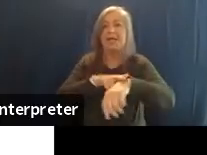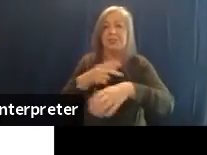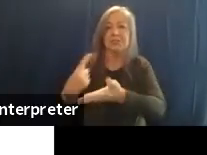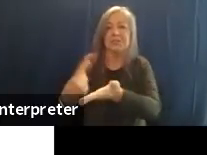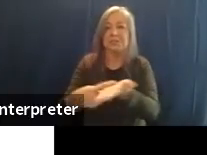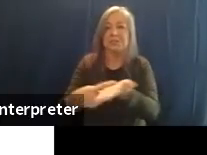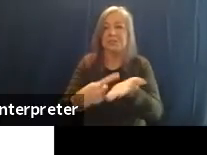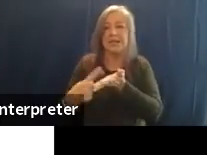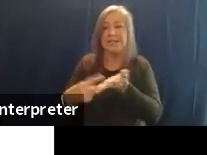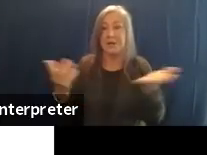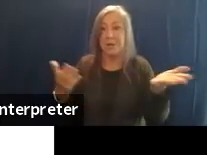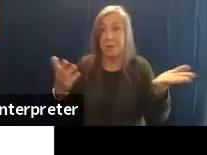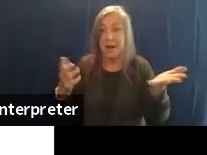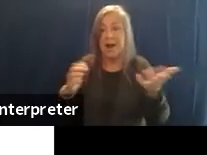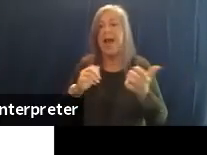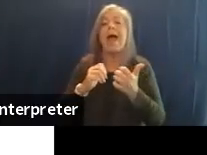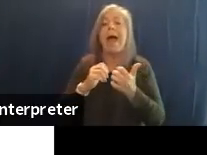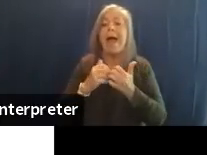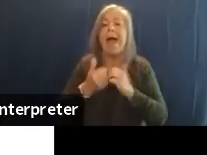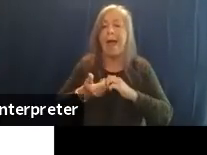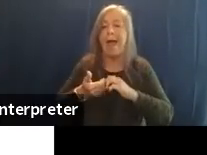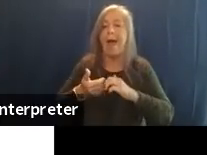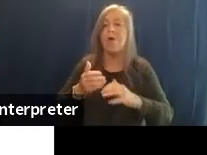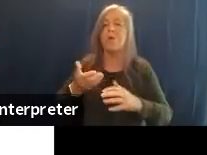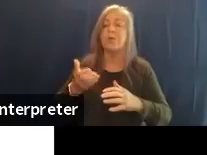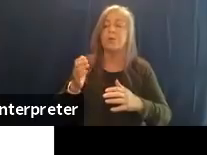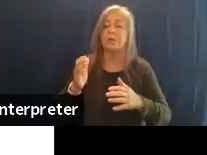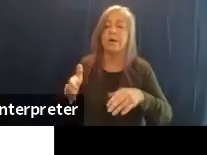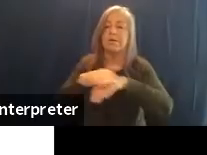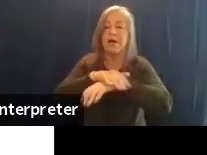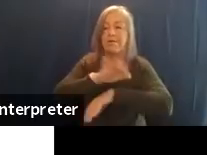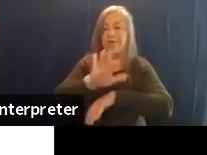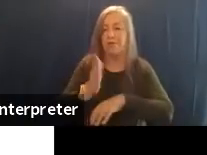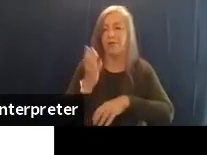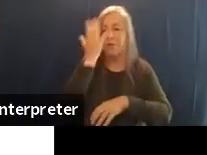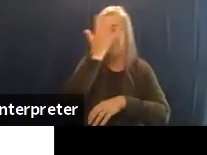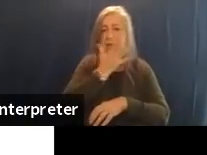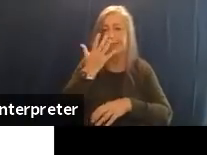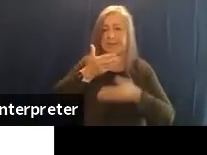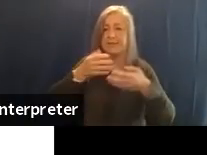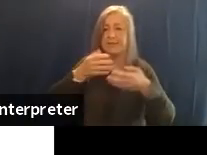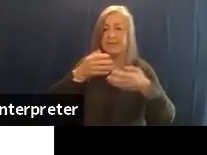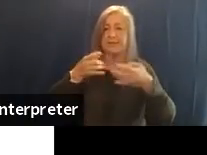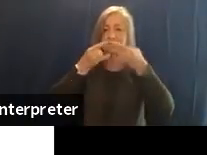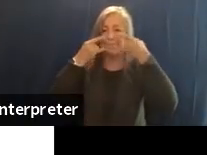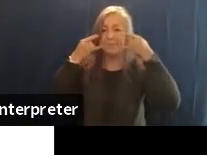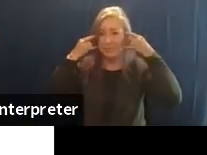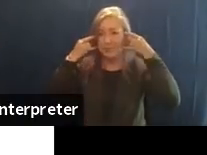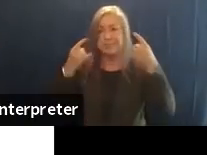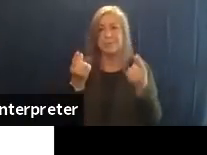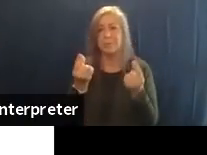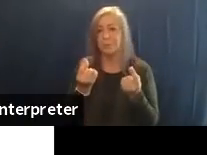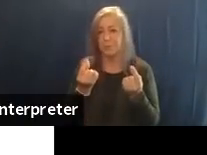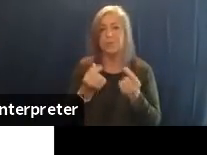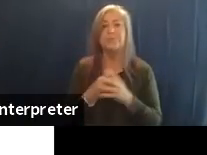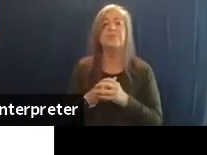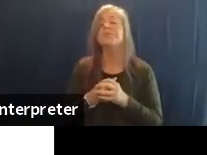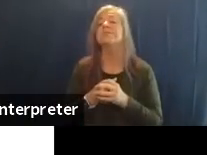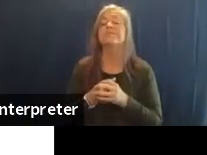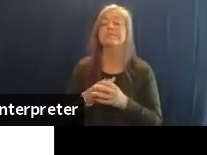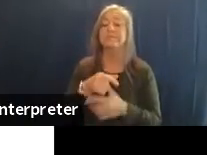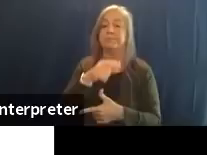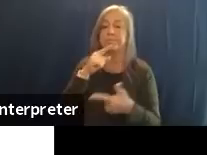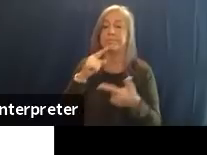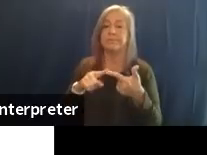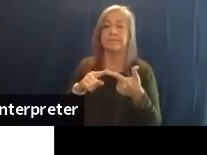going to address those. We'll also share with you this daily health check that we're going to ask all staff to do starting on